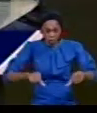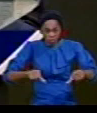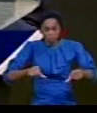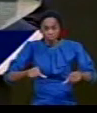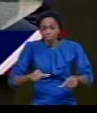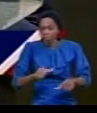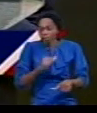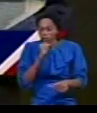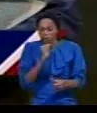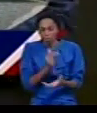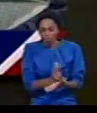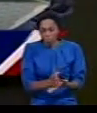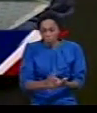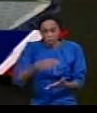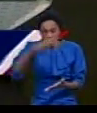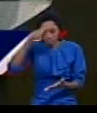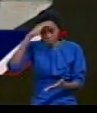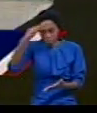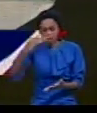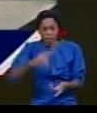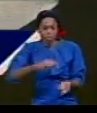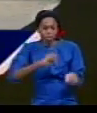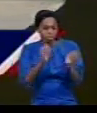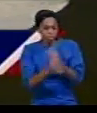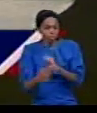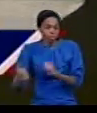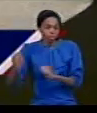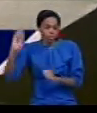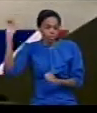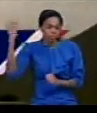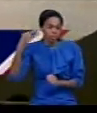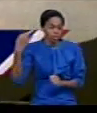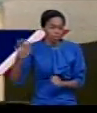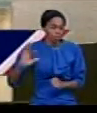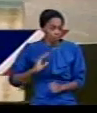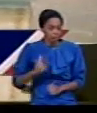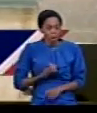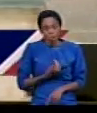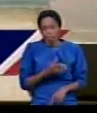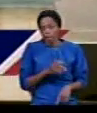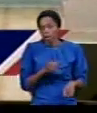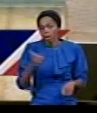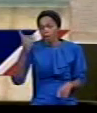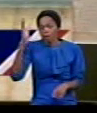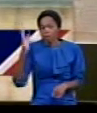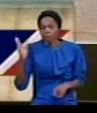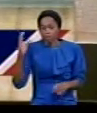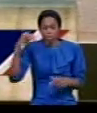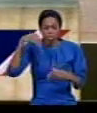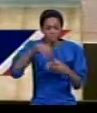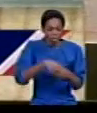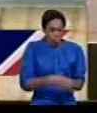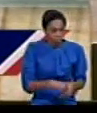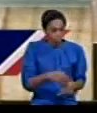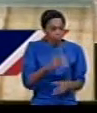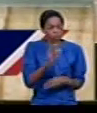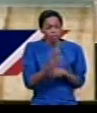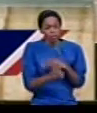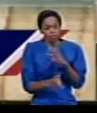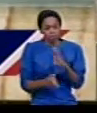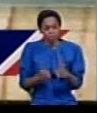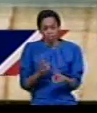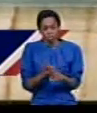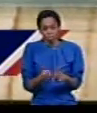ungodly men, turning the grace of our God into lasciviousness. You know, there